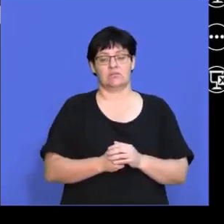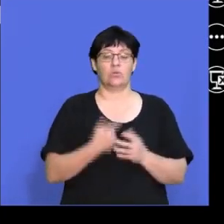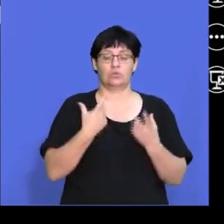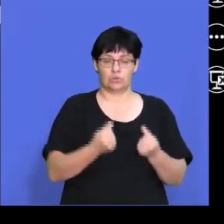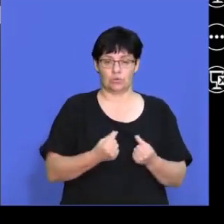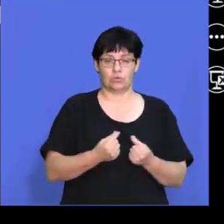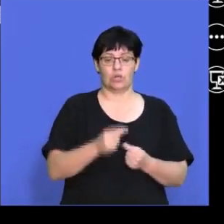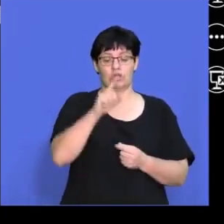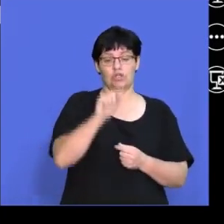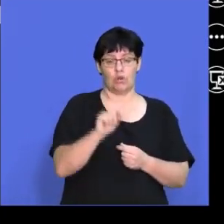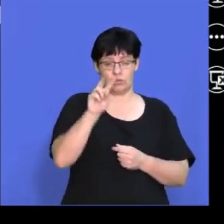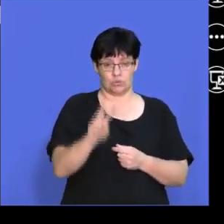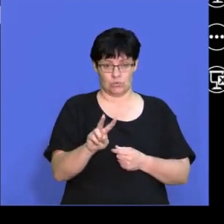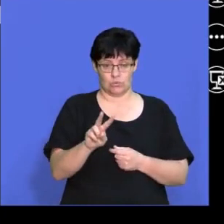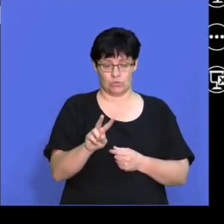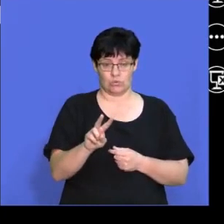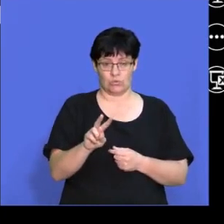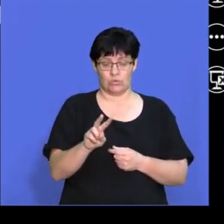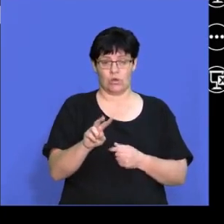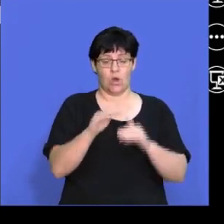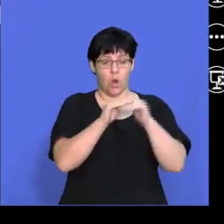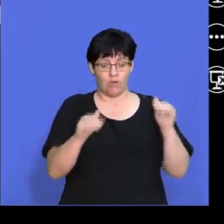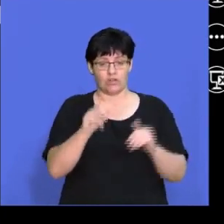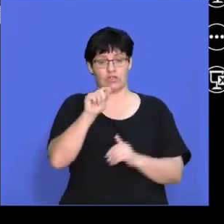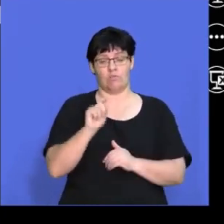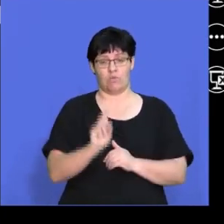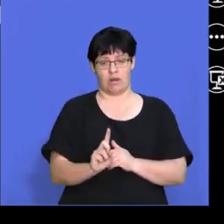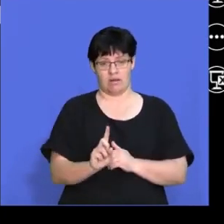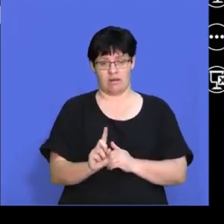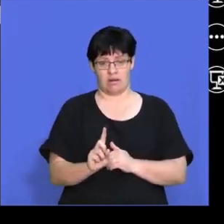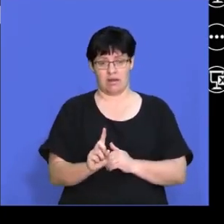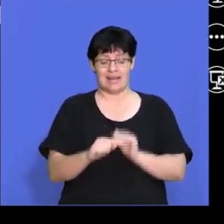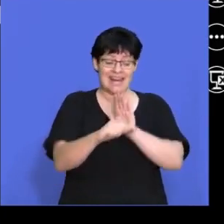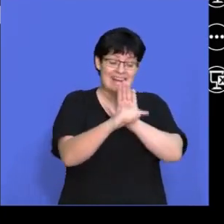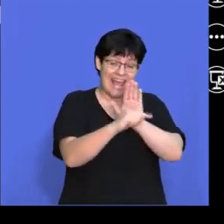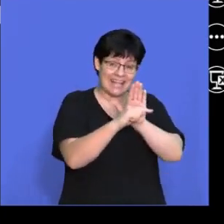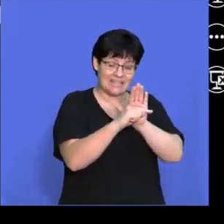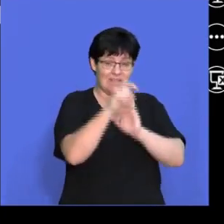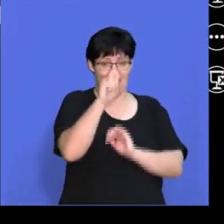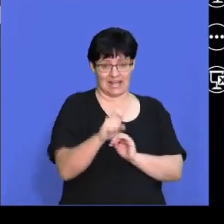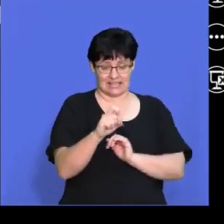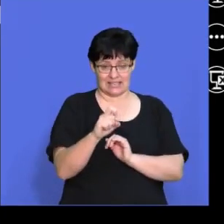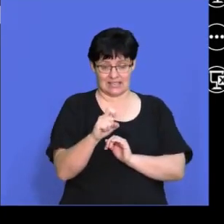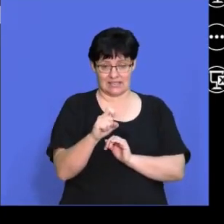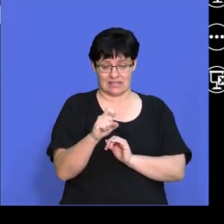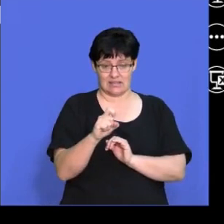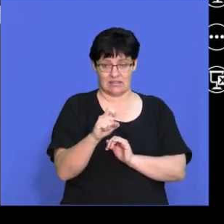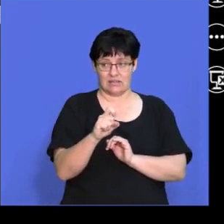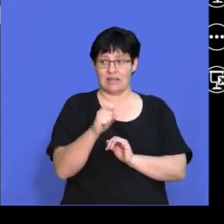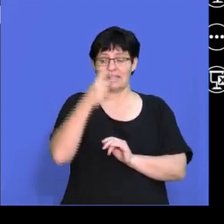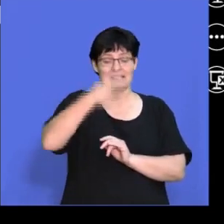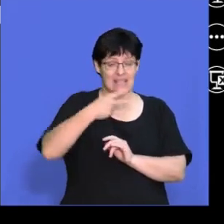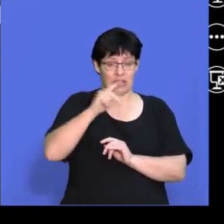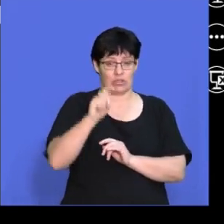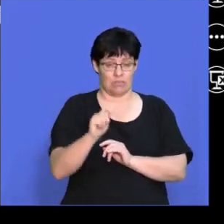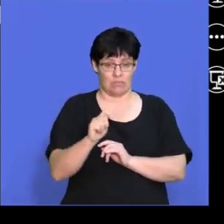going to do term 2 over term 1, and that is negative x. This is the